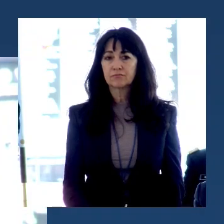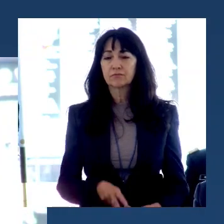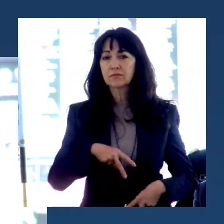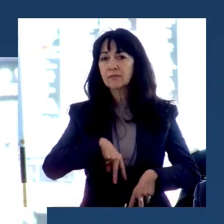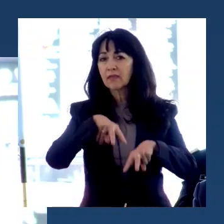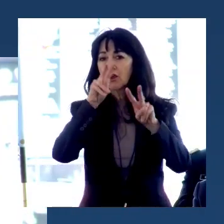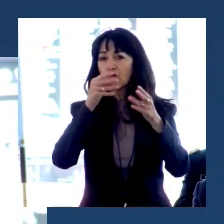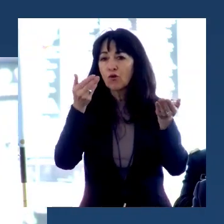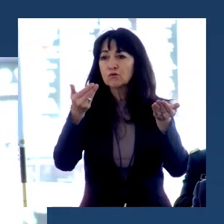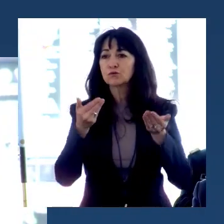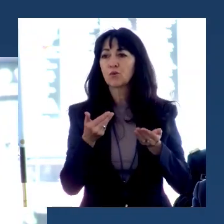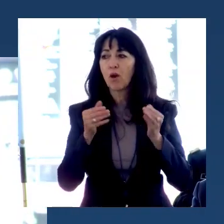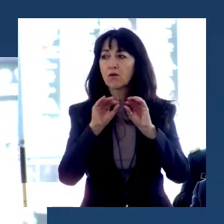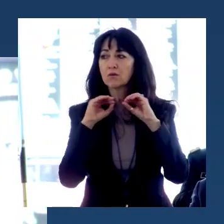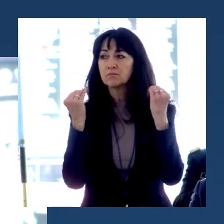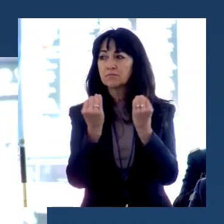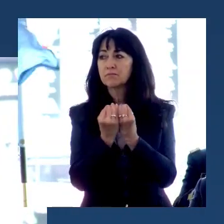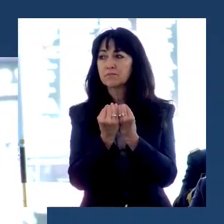welcome.